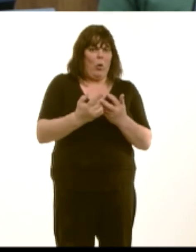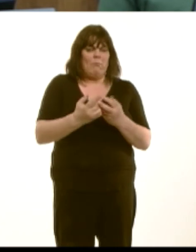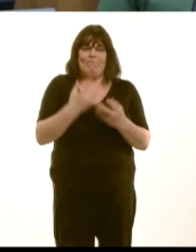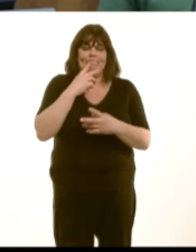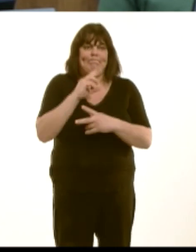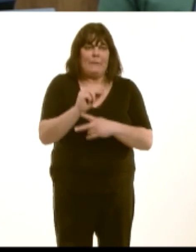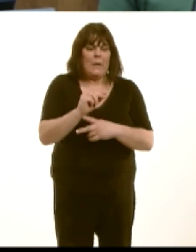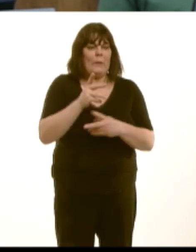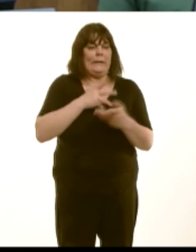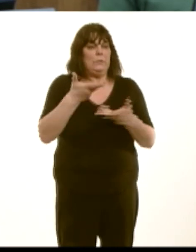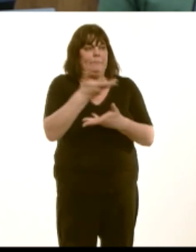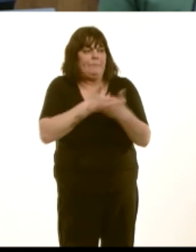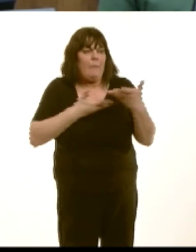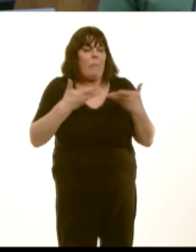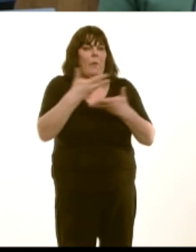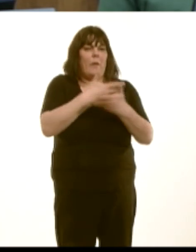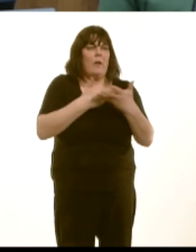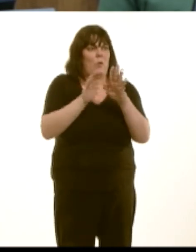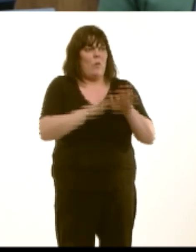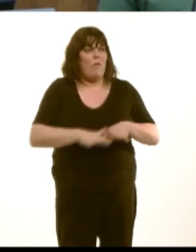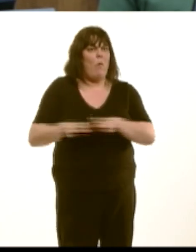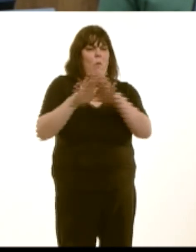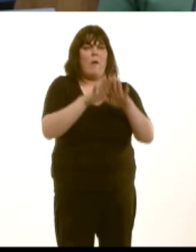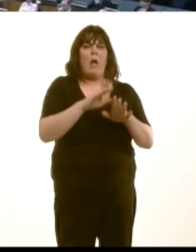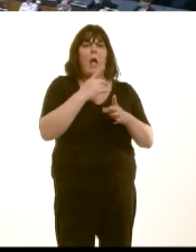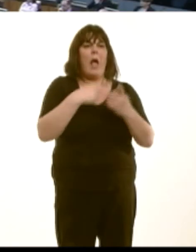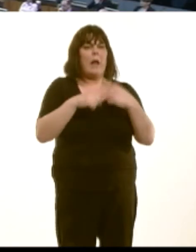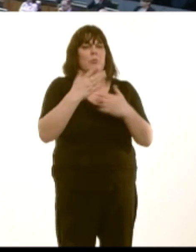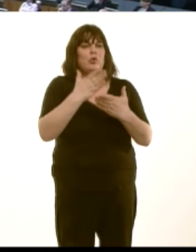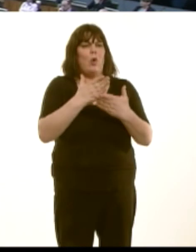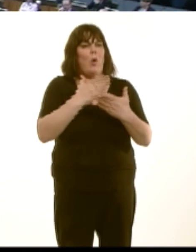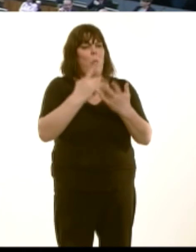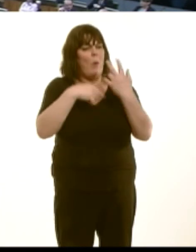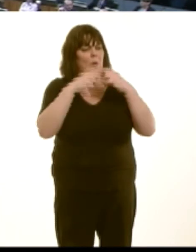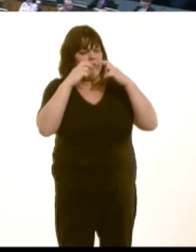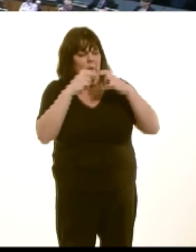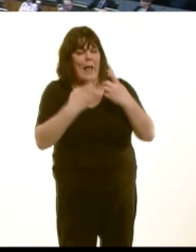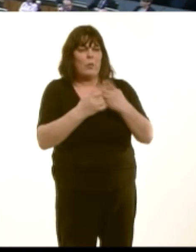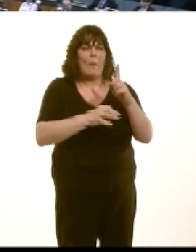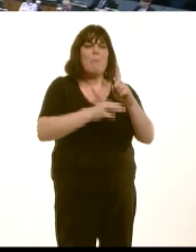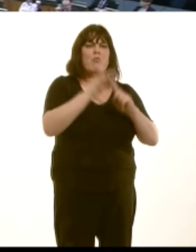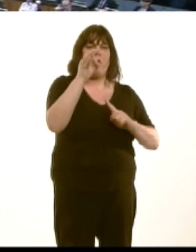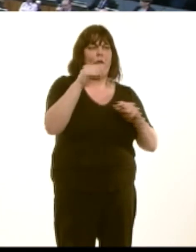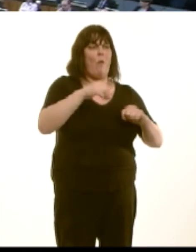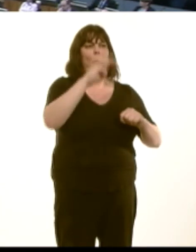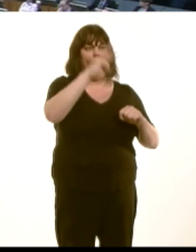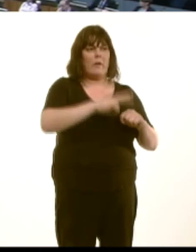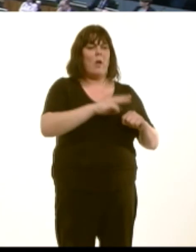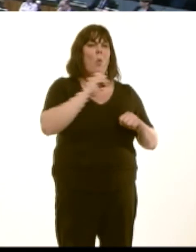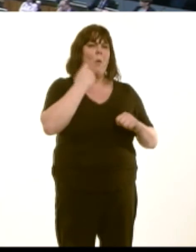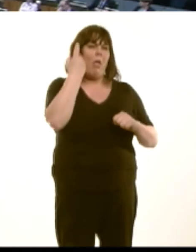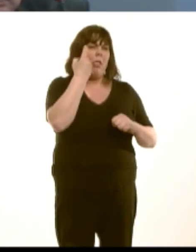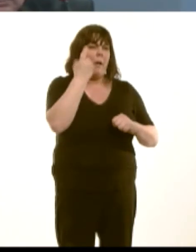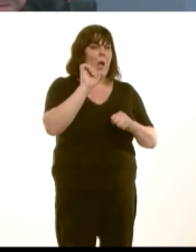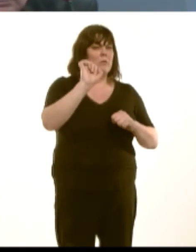other individuals will be considered when we improve the system here in Wales. Thank you, Presiding Officer. What